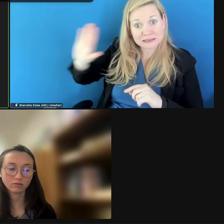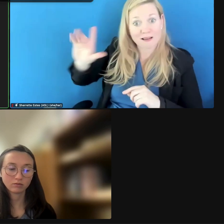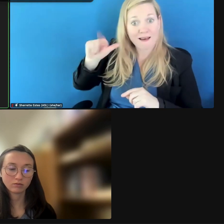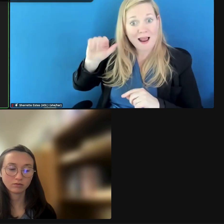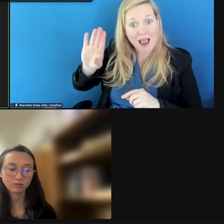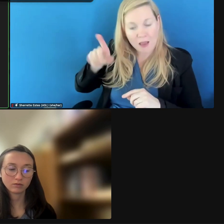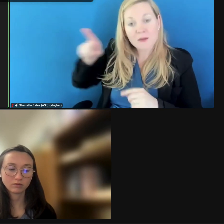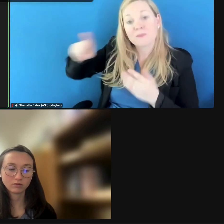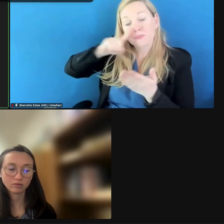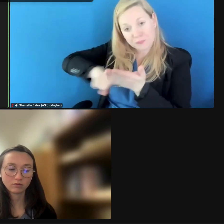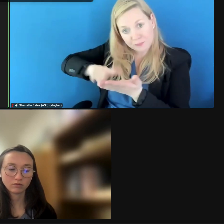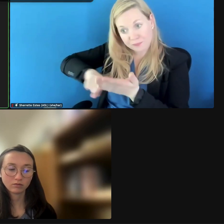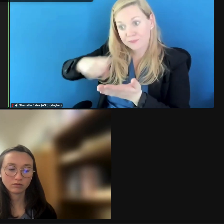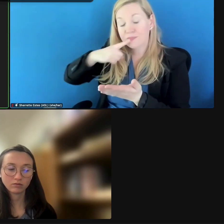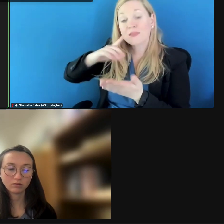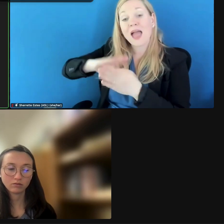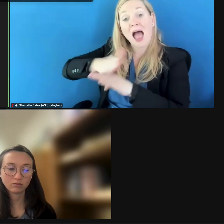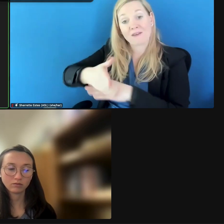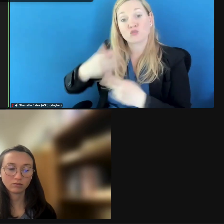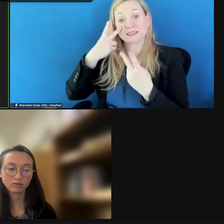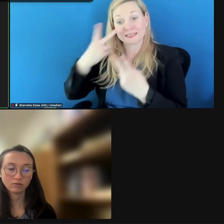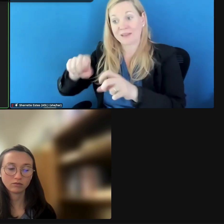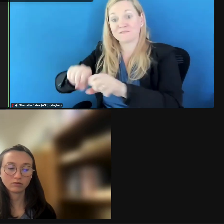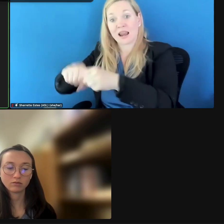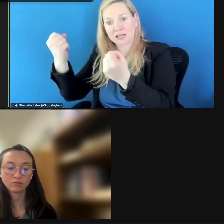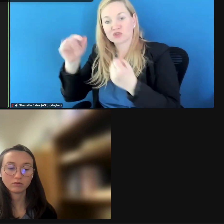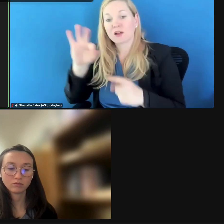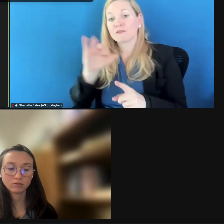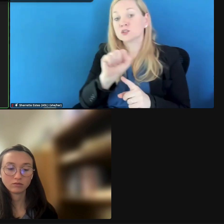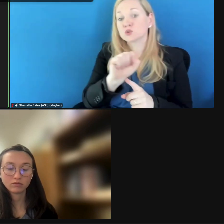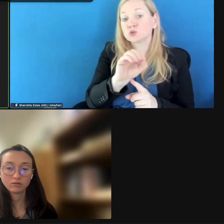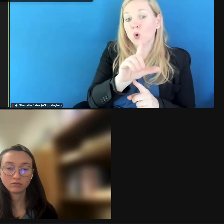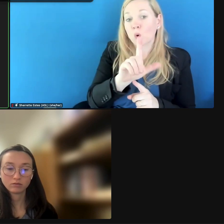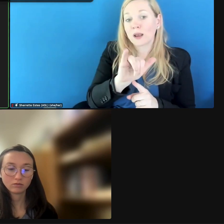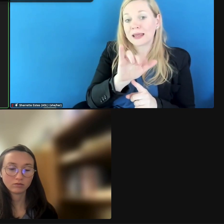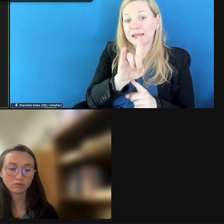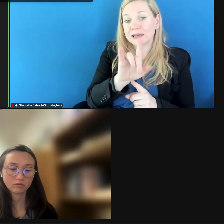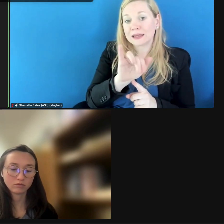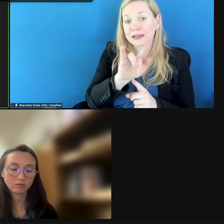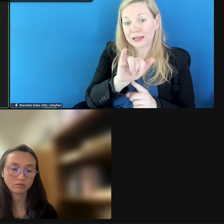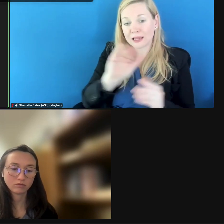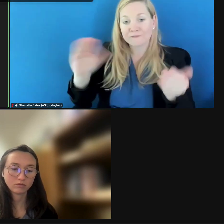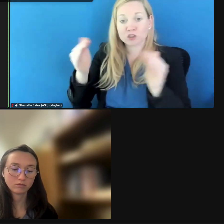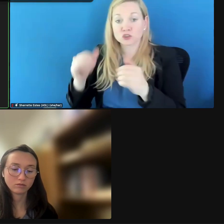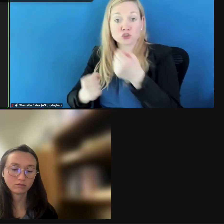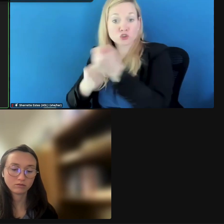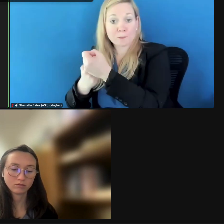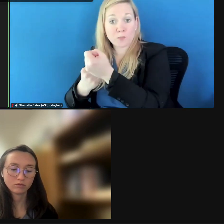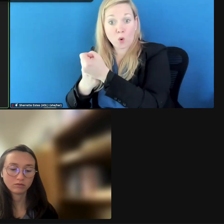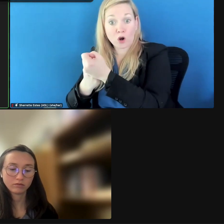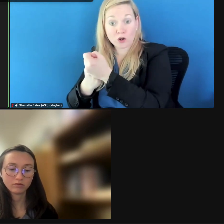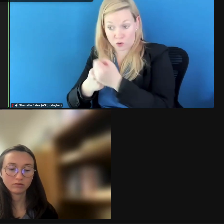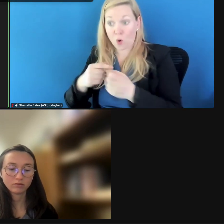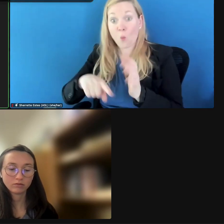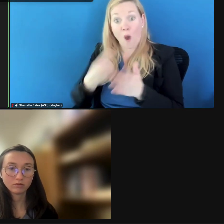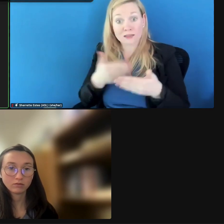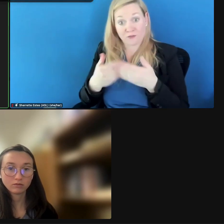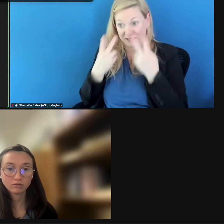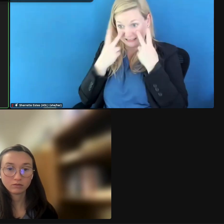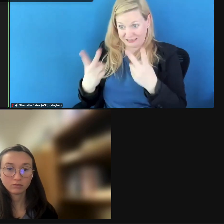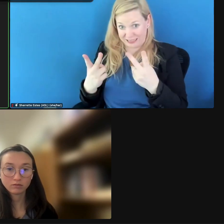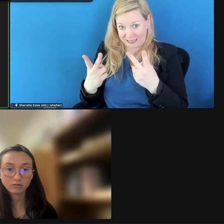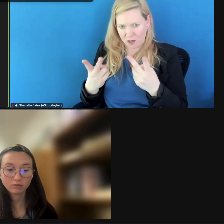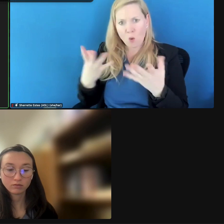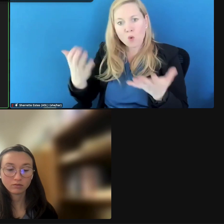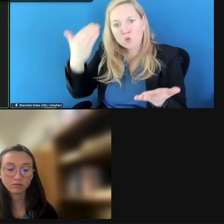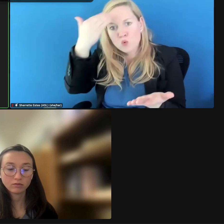after seeing a violation of solidity versus support, infants appear to be motivated to learn about the source of the